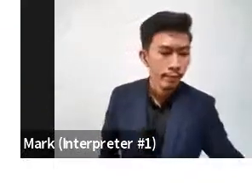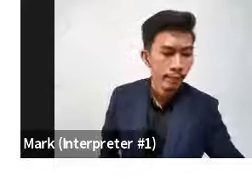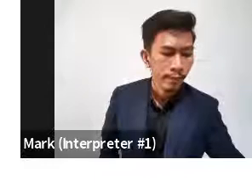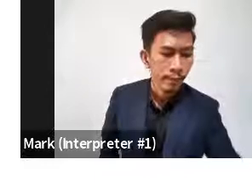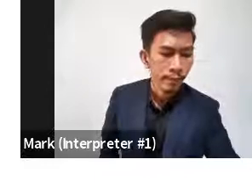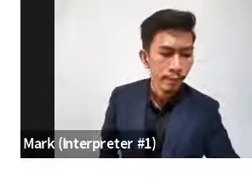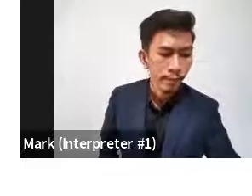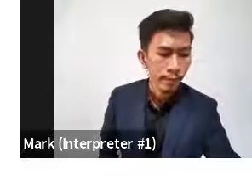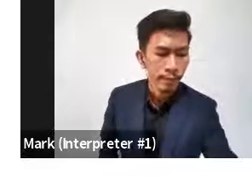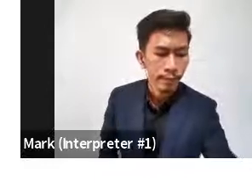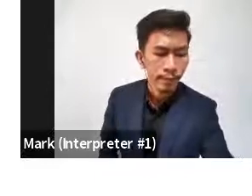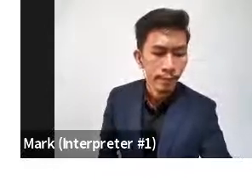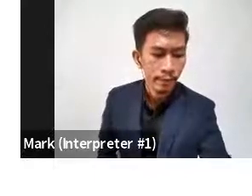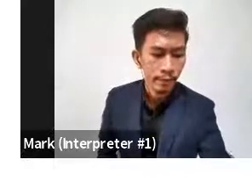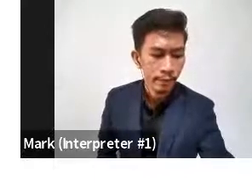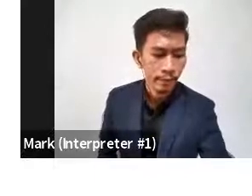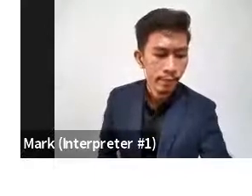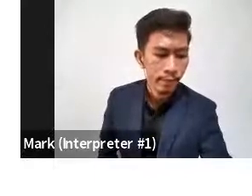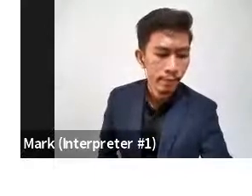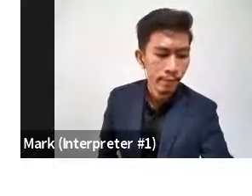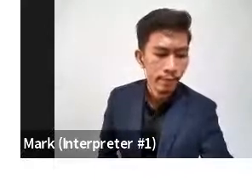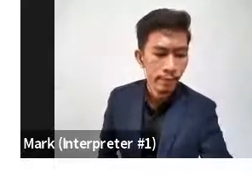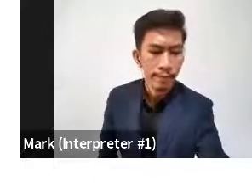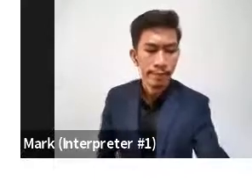yeah, and I think for the cost requirement,